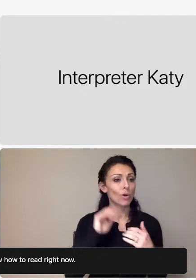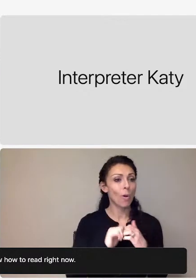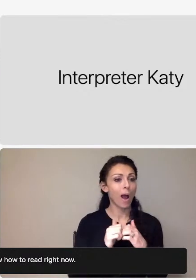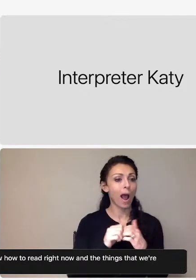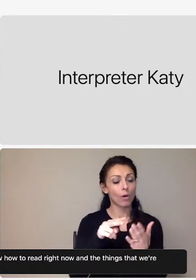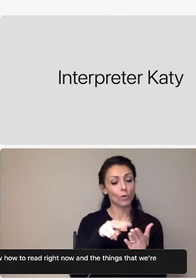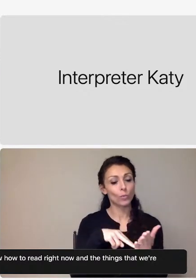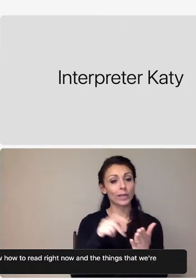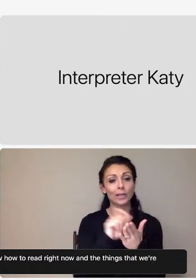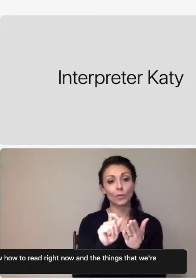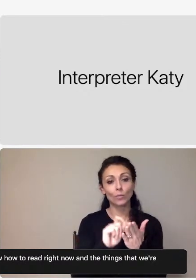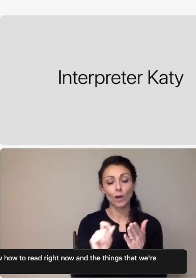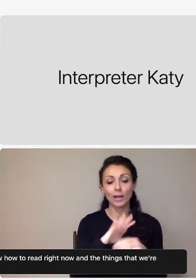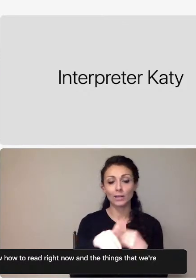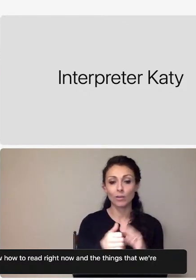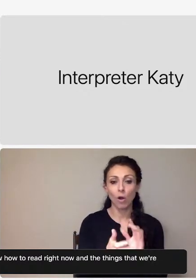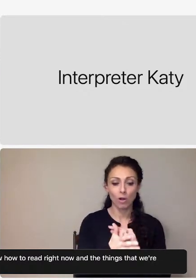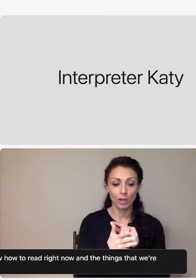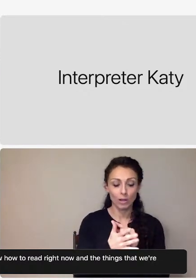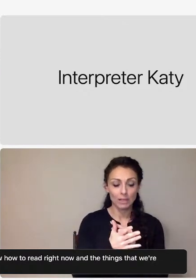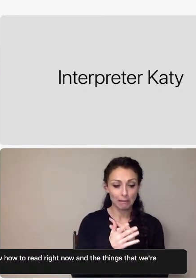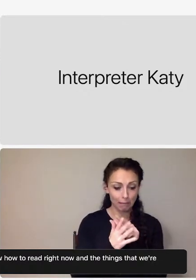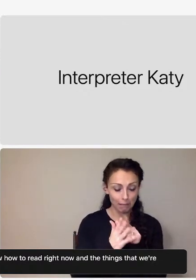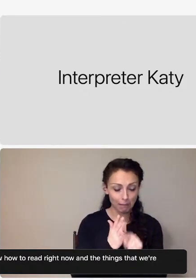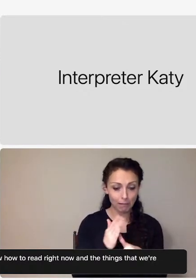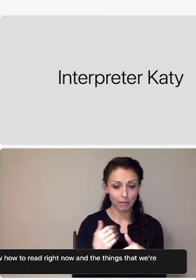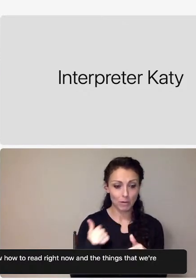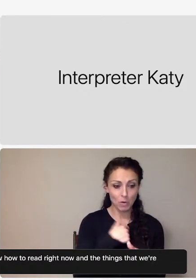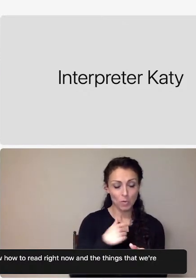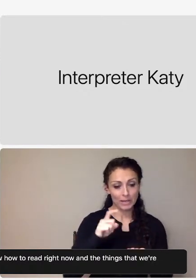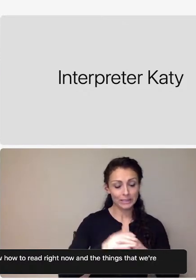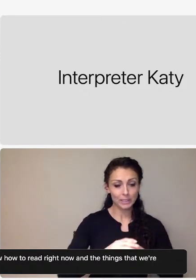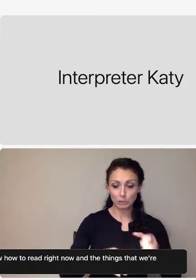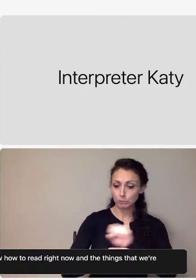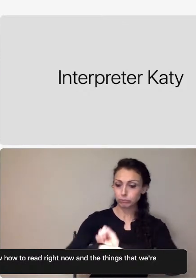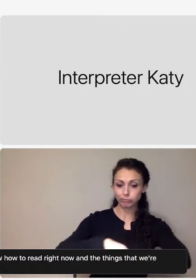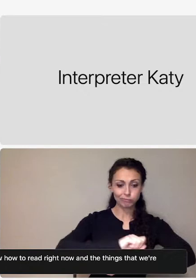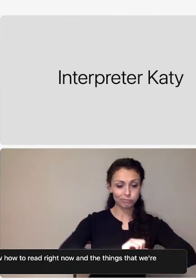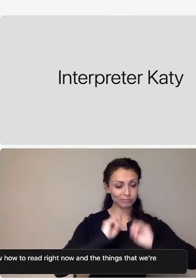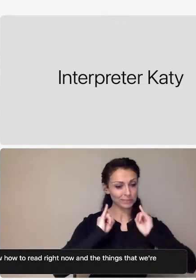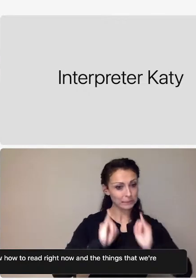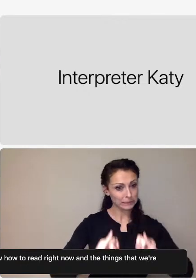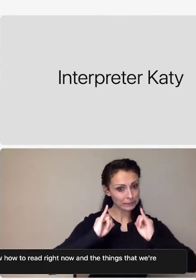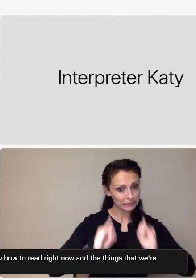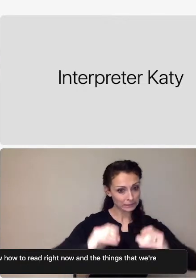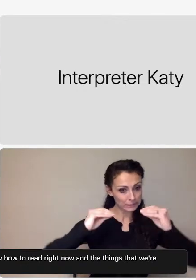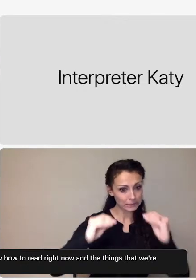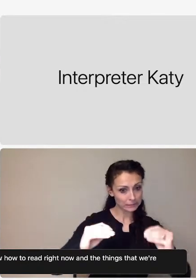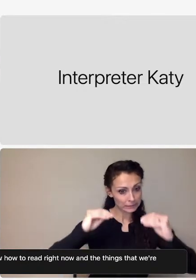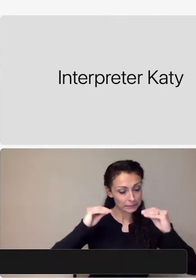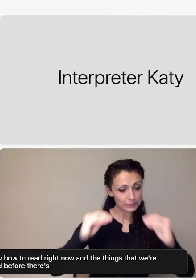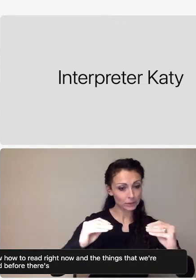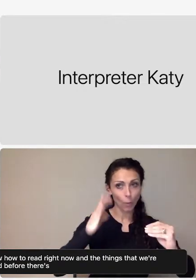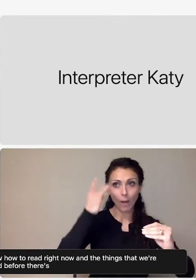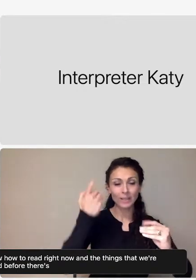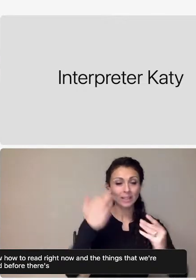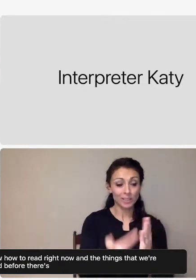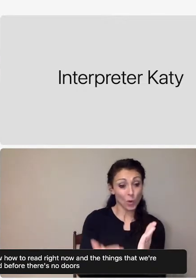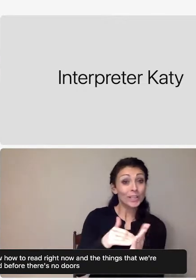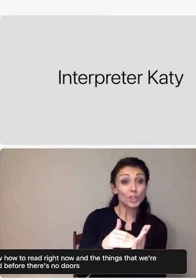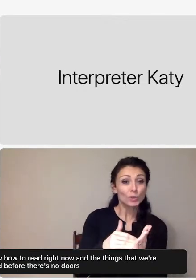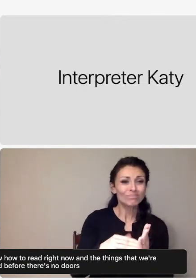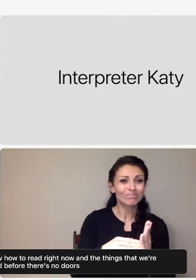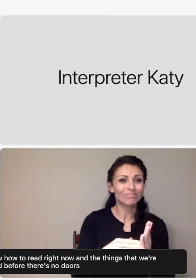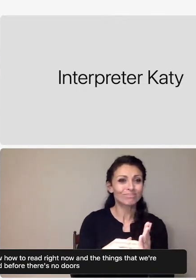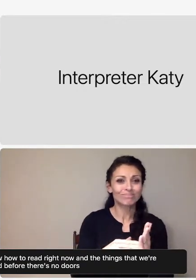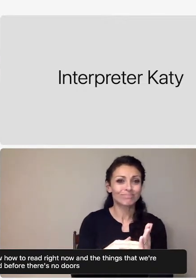do to really focus on instruction to get those kids because like i said before there's no do-overs and there's a lot